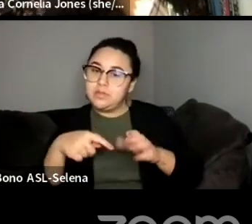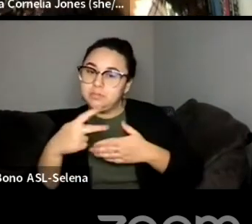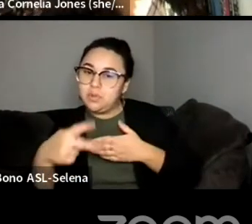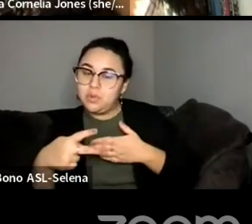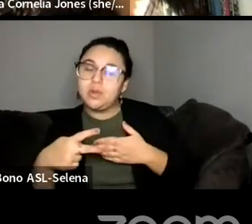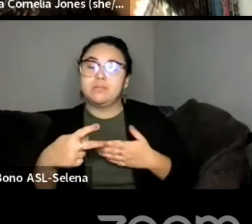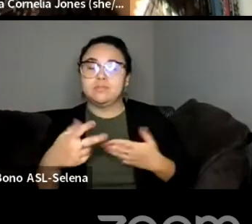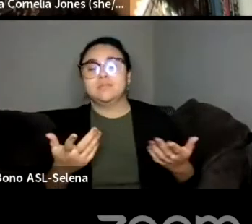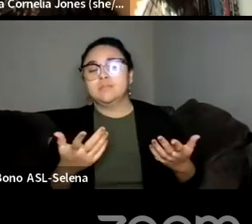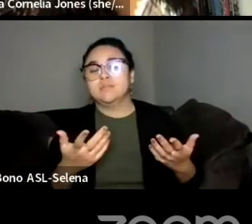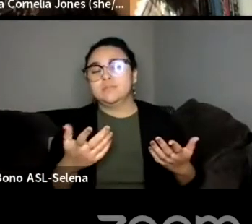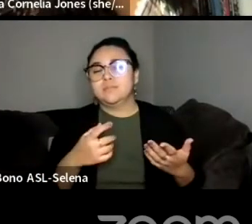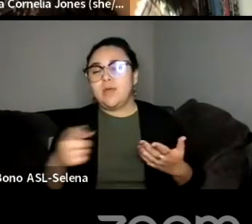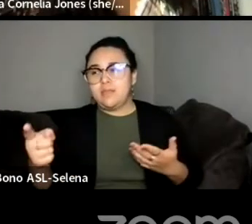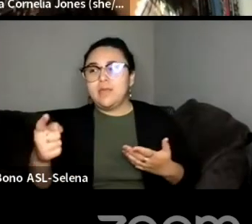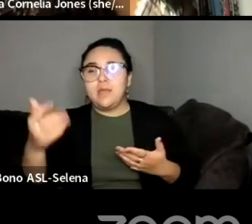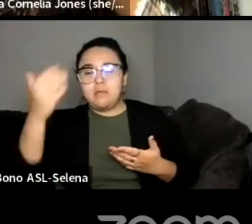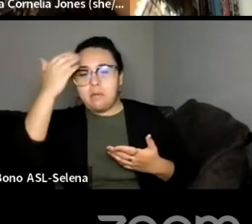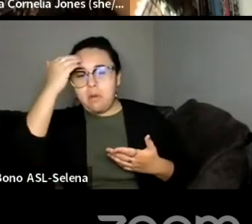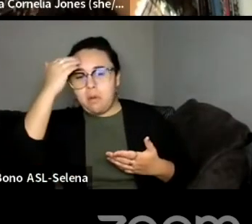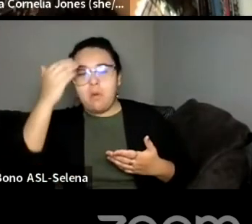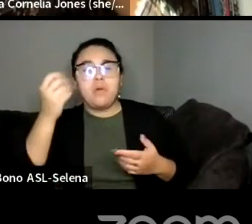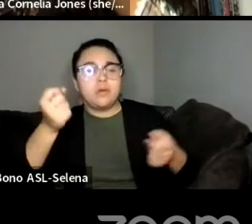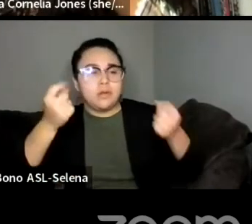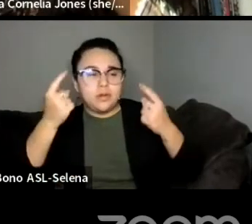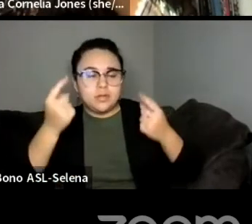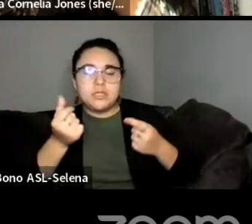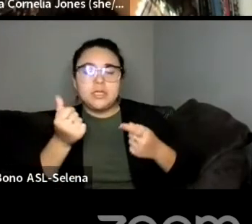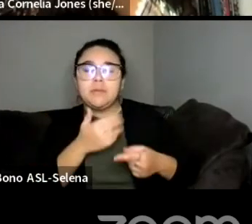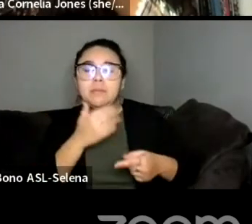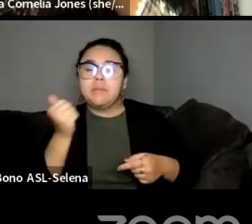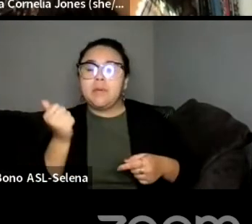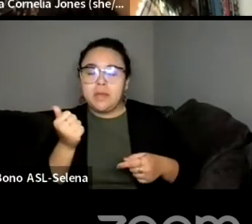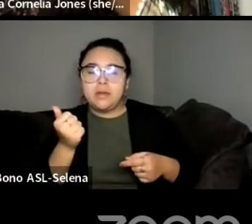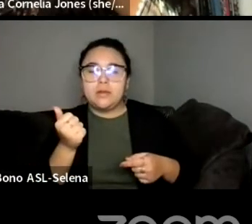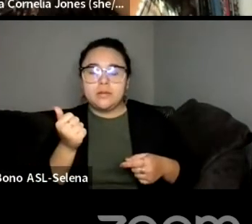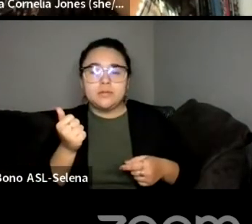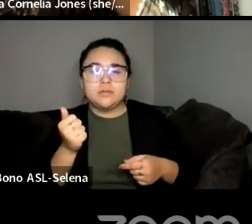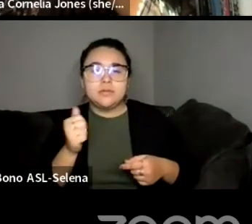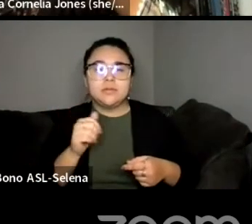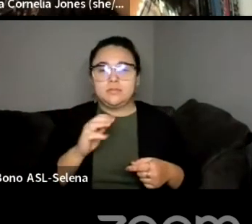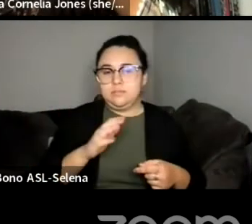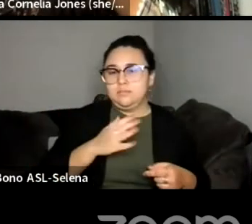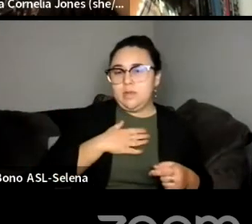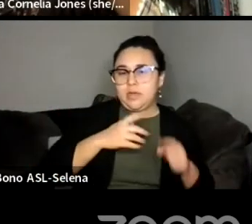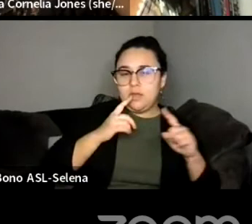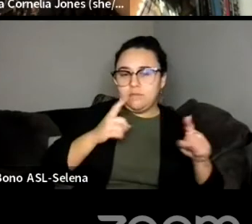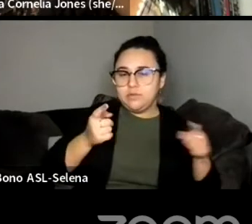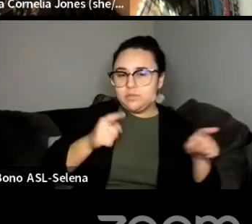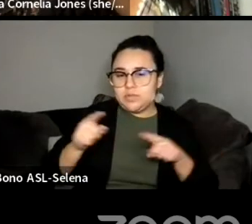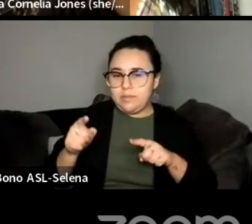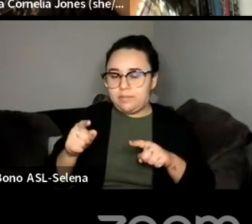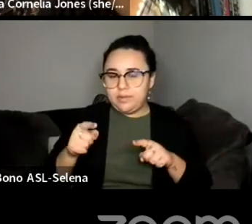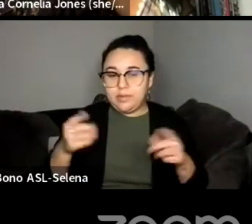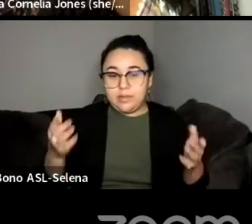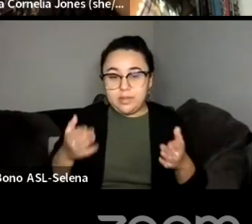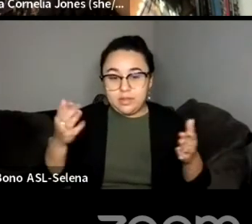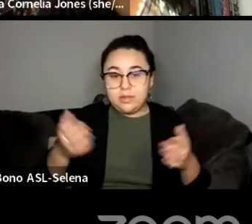so much great for them to be able to just understand a little bit better the conversations that are being had here in the States.